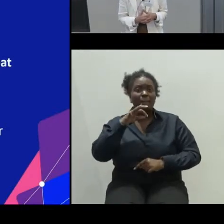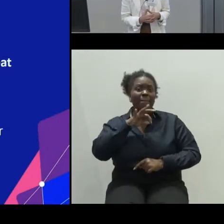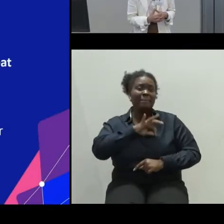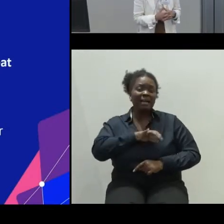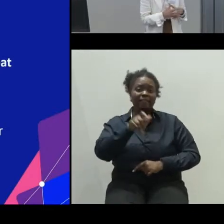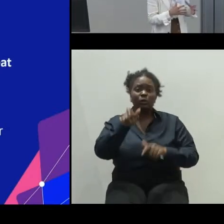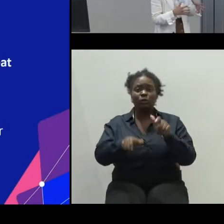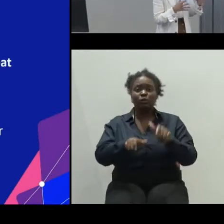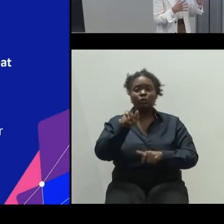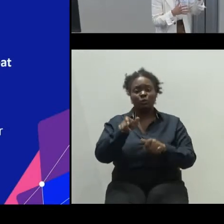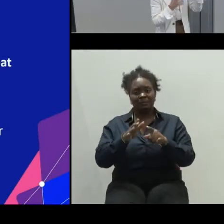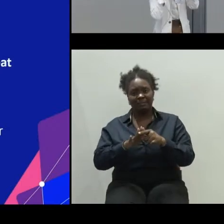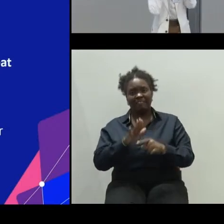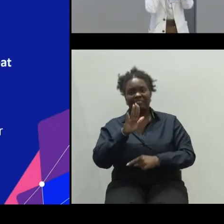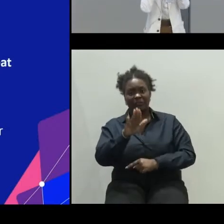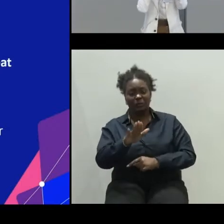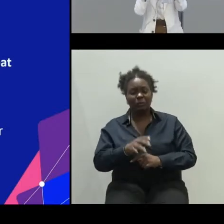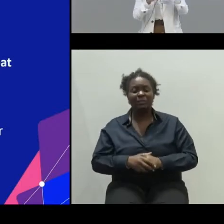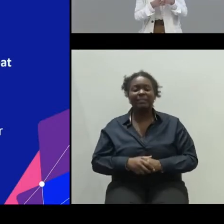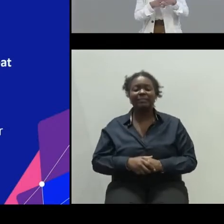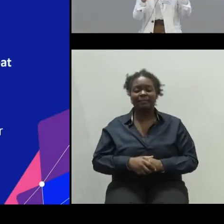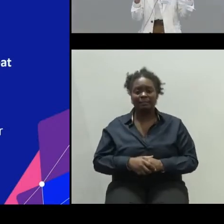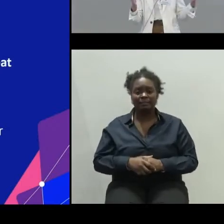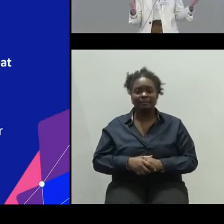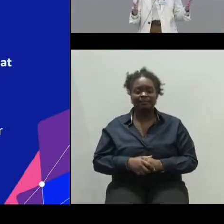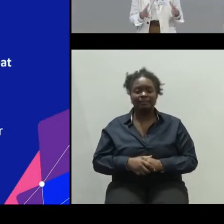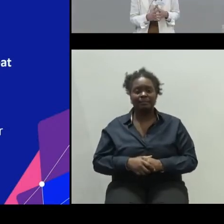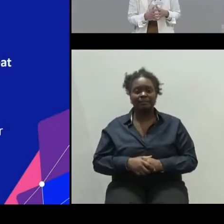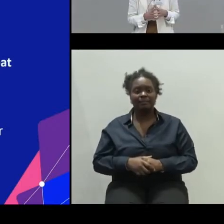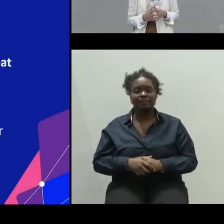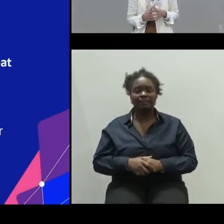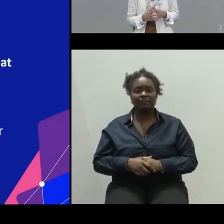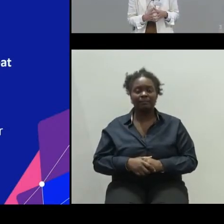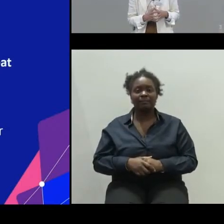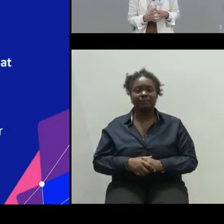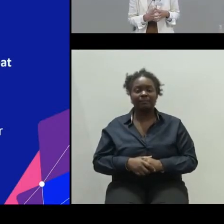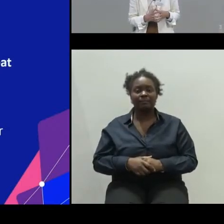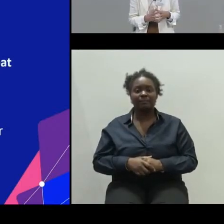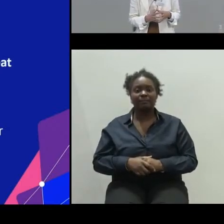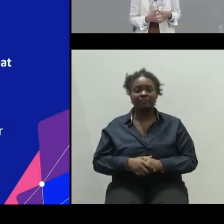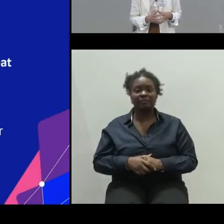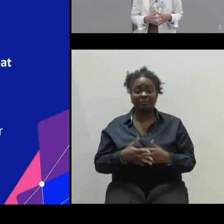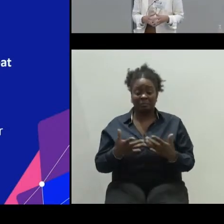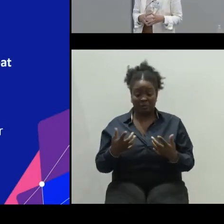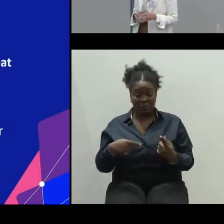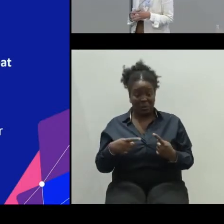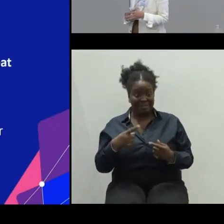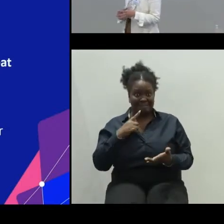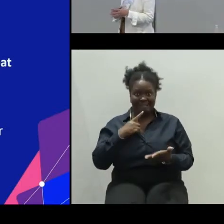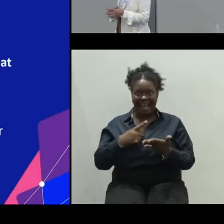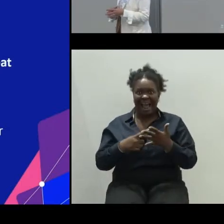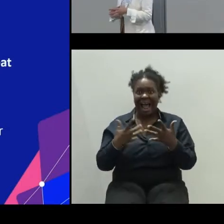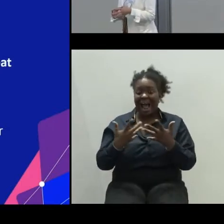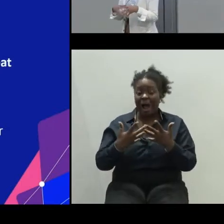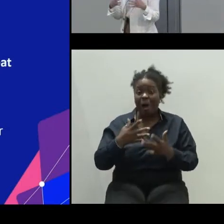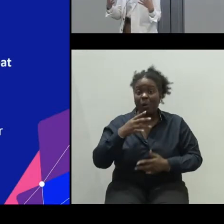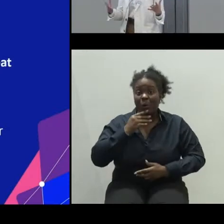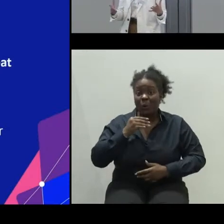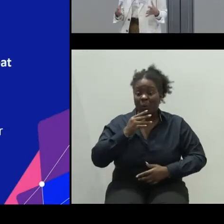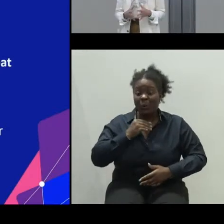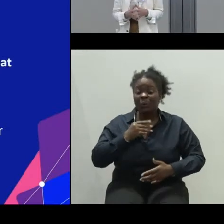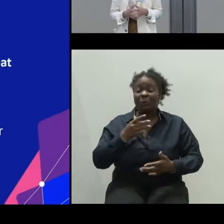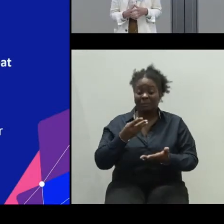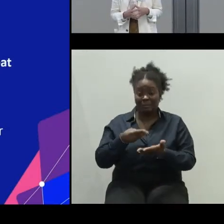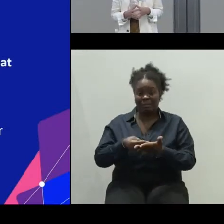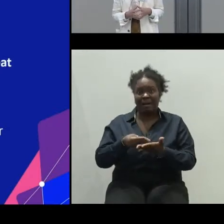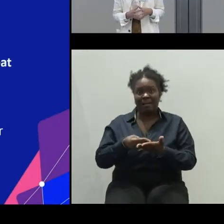the future. So as we made the decision of how to best use the money that he was gifting, we decided that